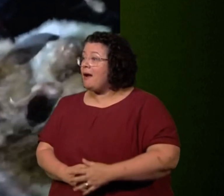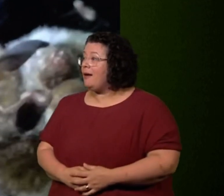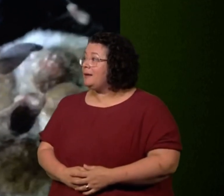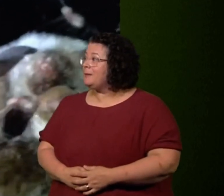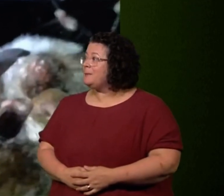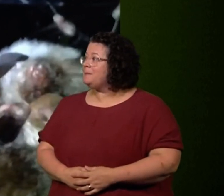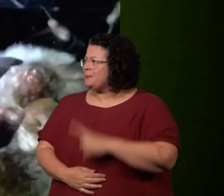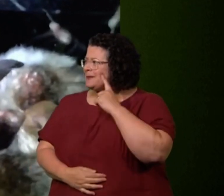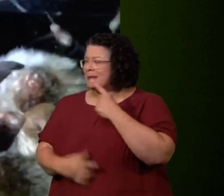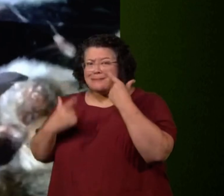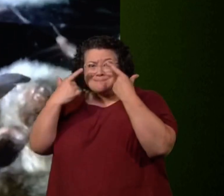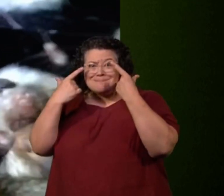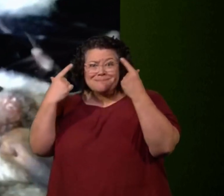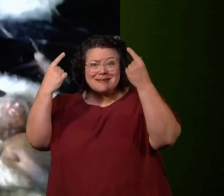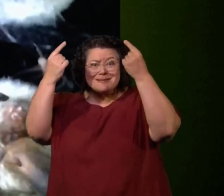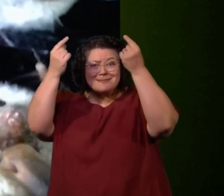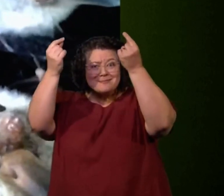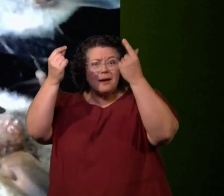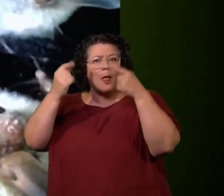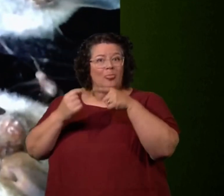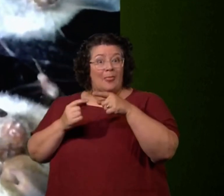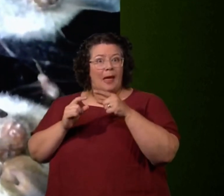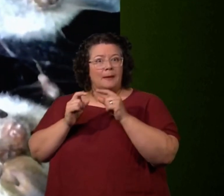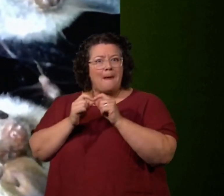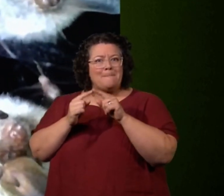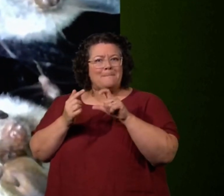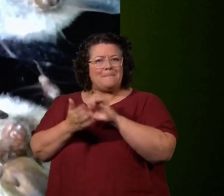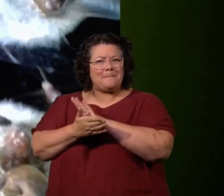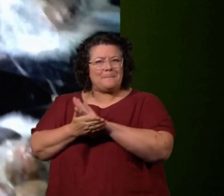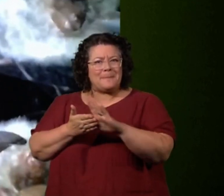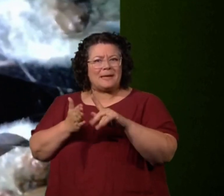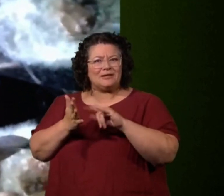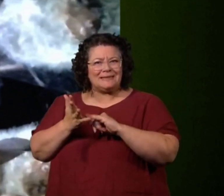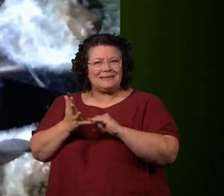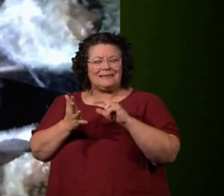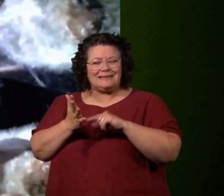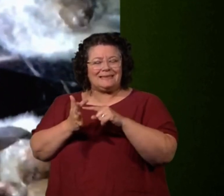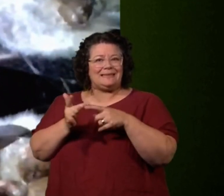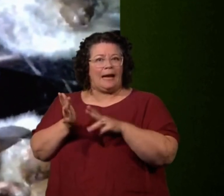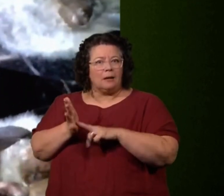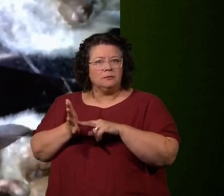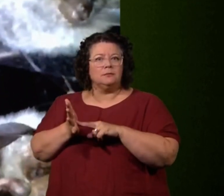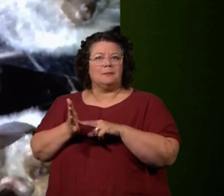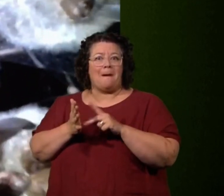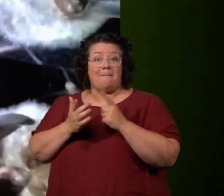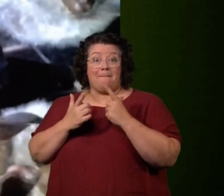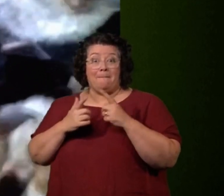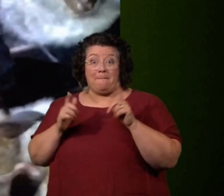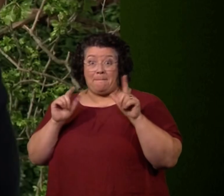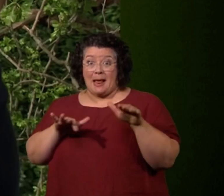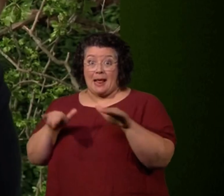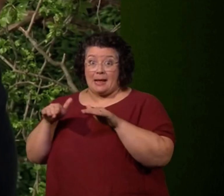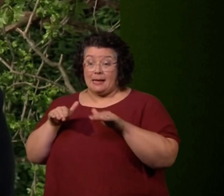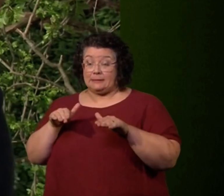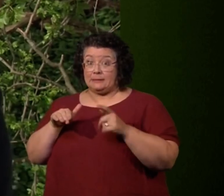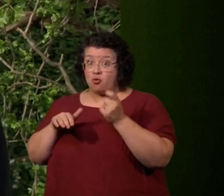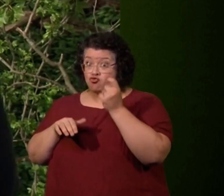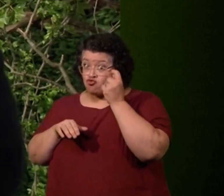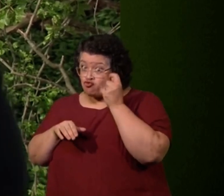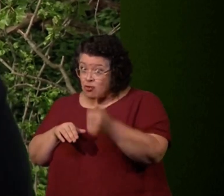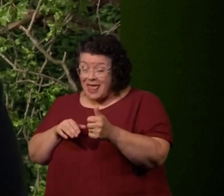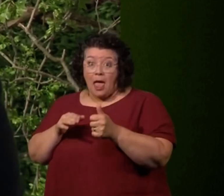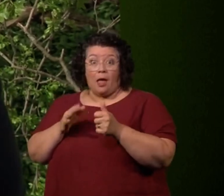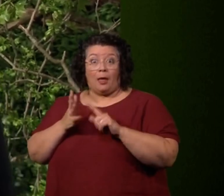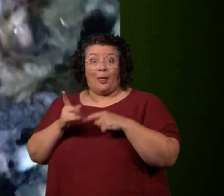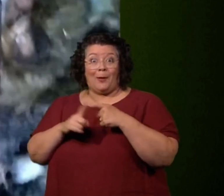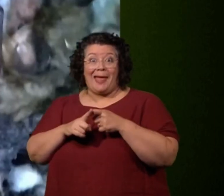big ears, gap between the ears. That tells us is a Beckstein's bat, one of the UK's rarest bats. You're kidding. It's a Beckstein's